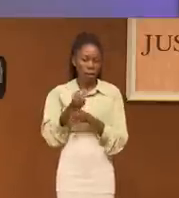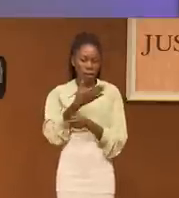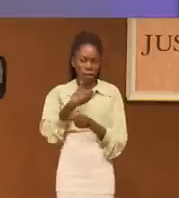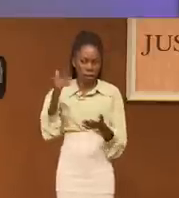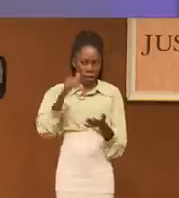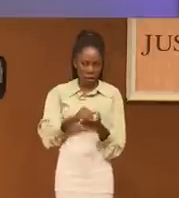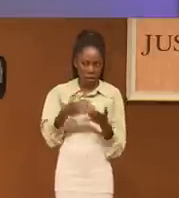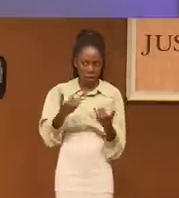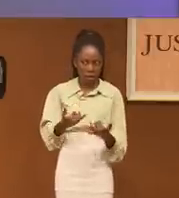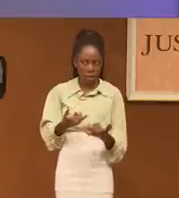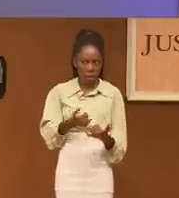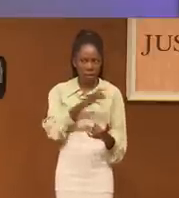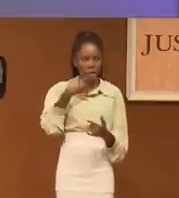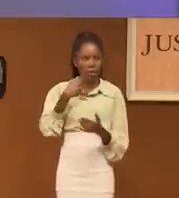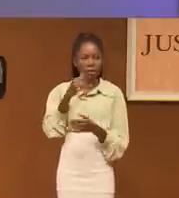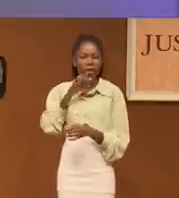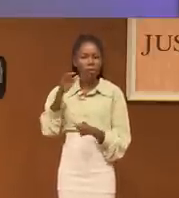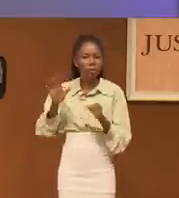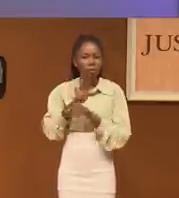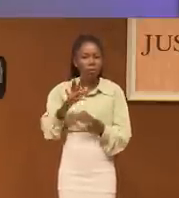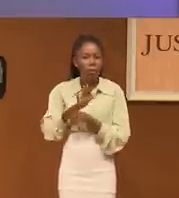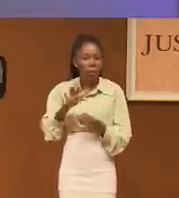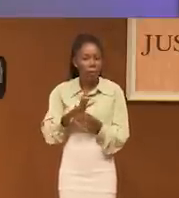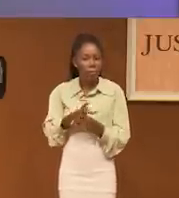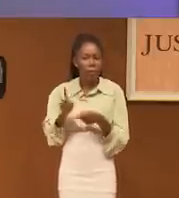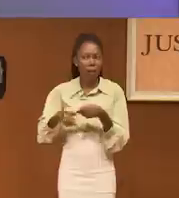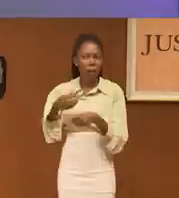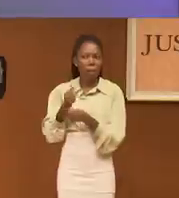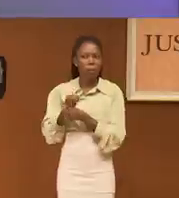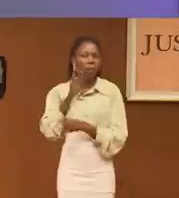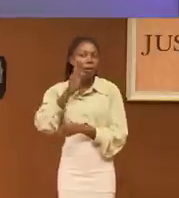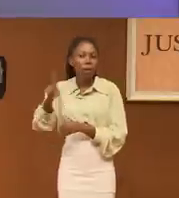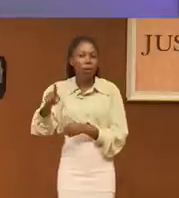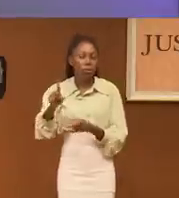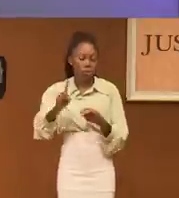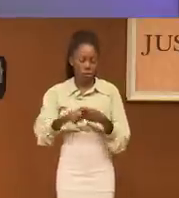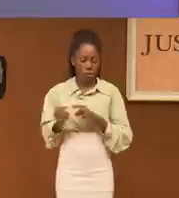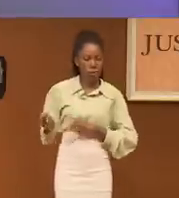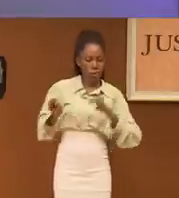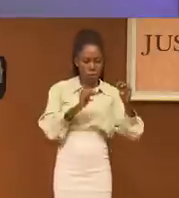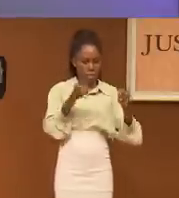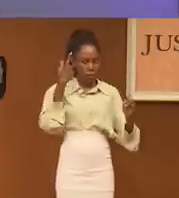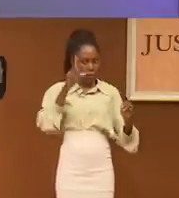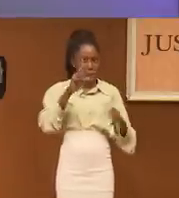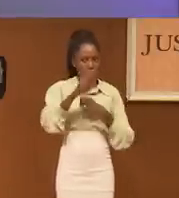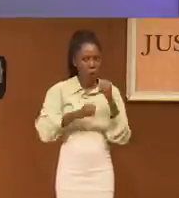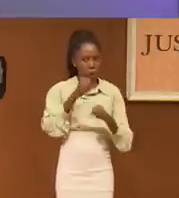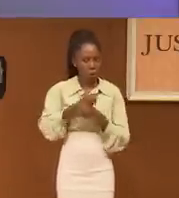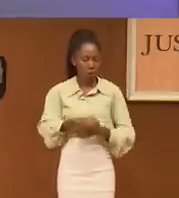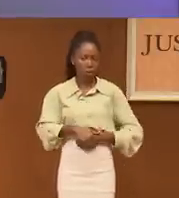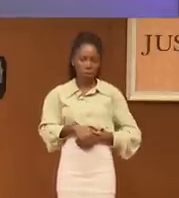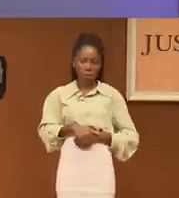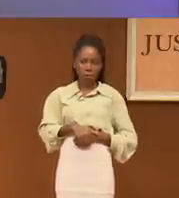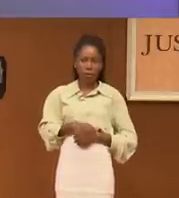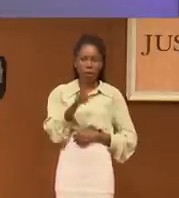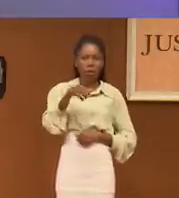April 2022. So, we have given her enough time for her to make up her mind and move her from the house. The utterances from her,